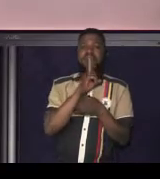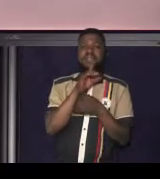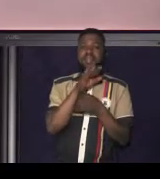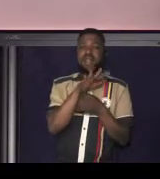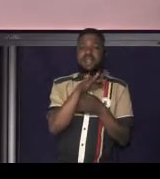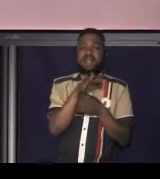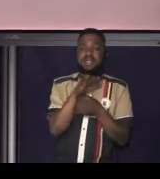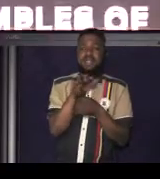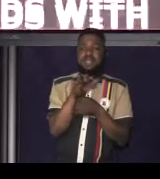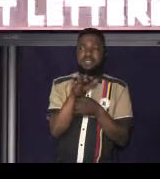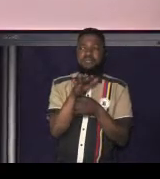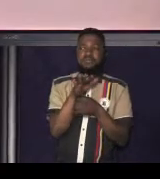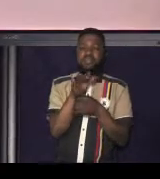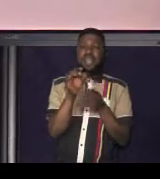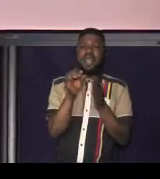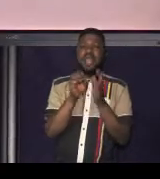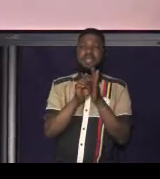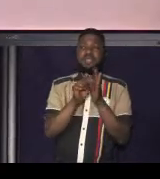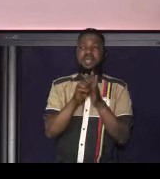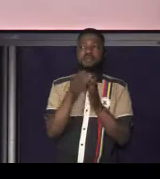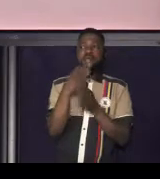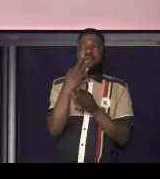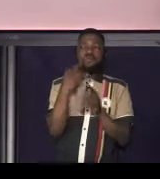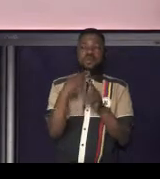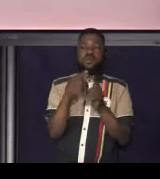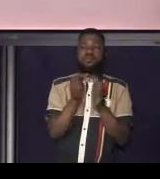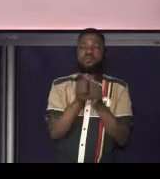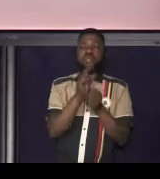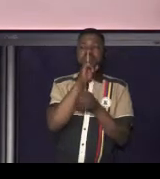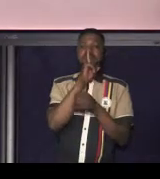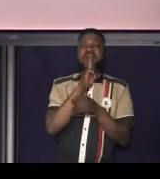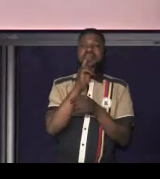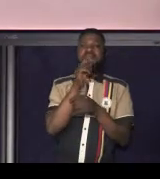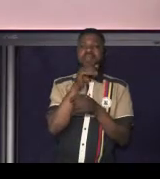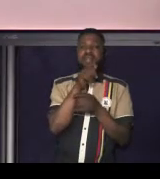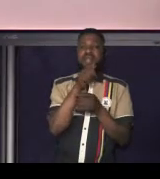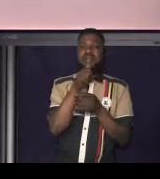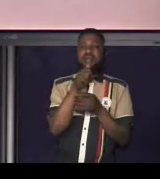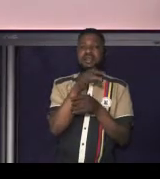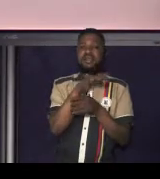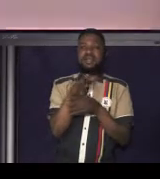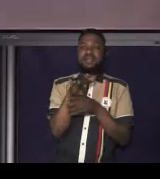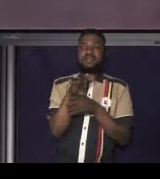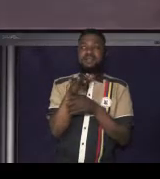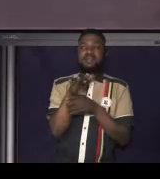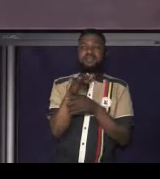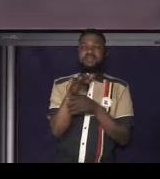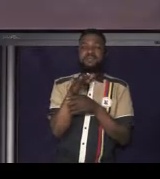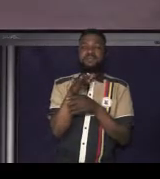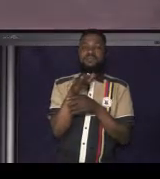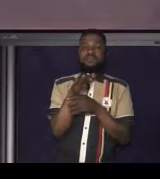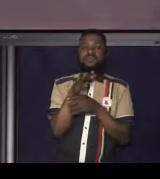silent letters. Now, examples of words with silent letters.